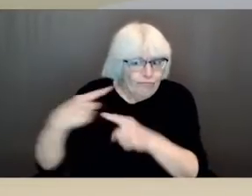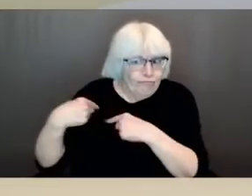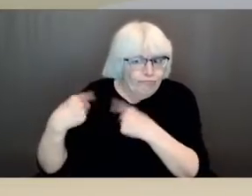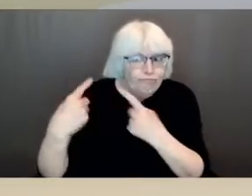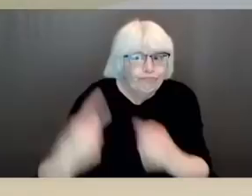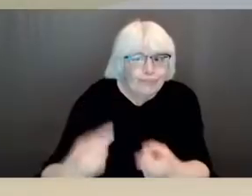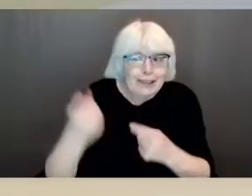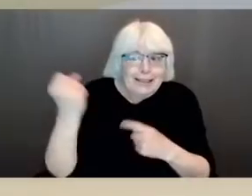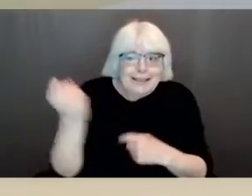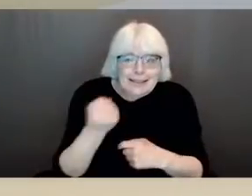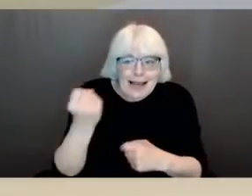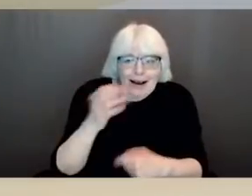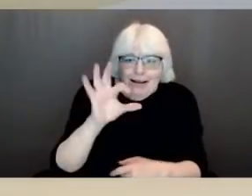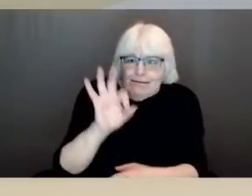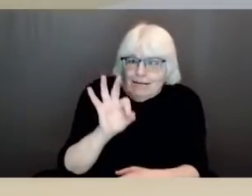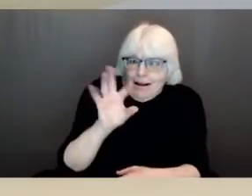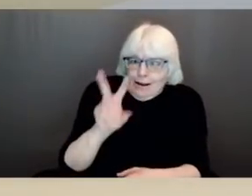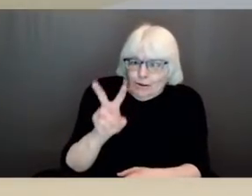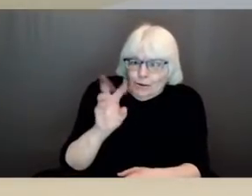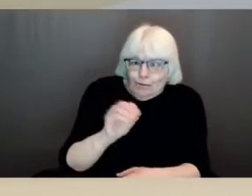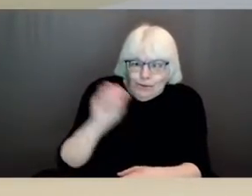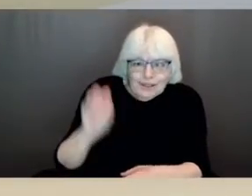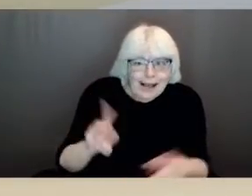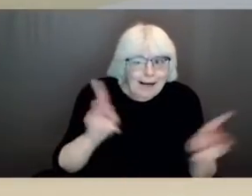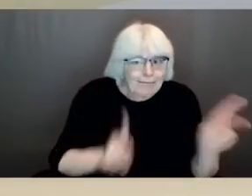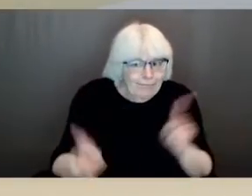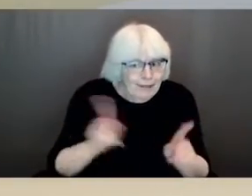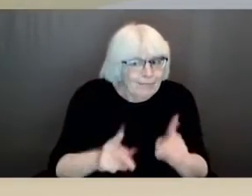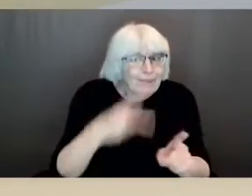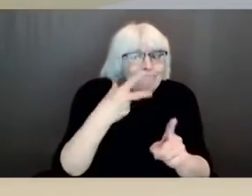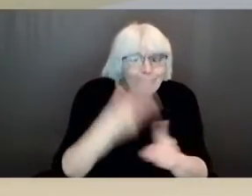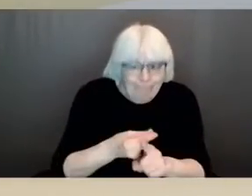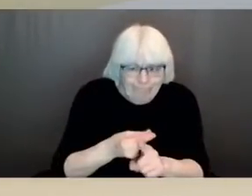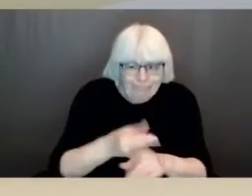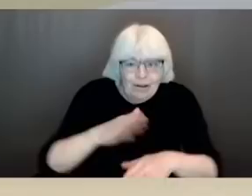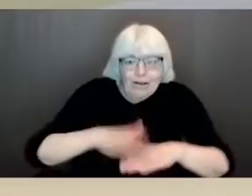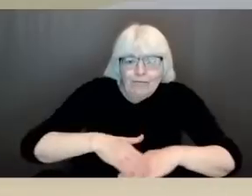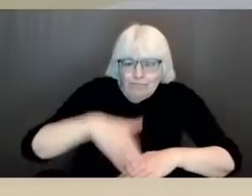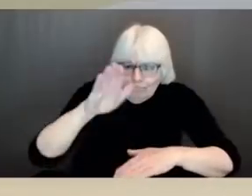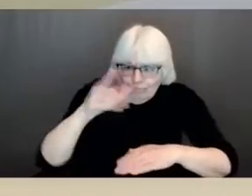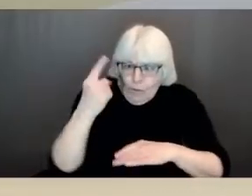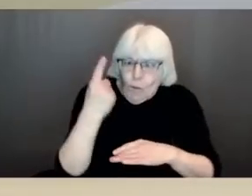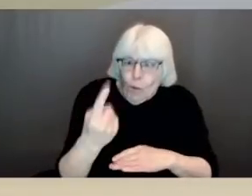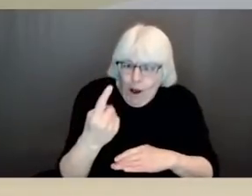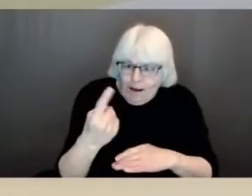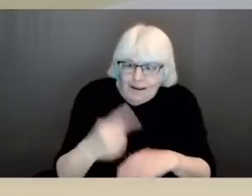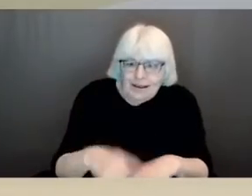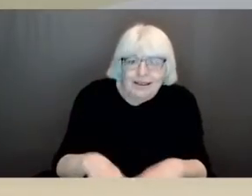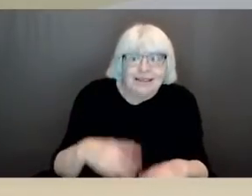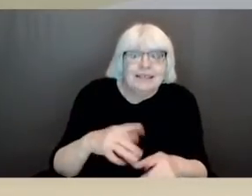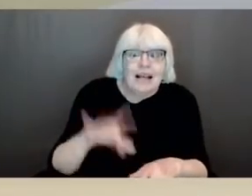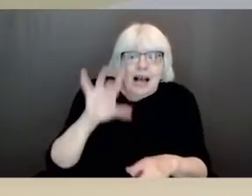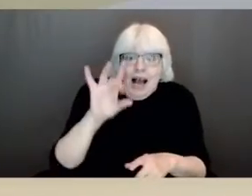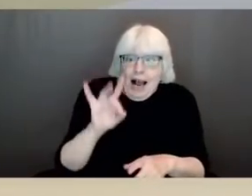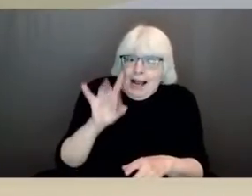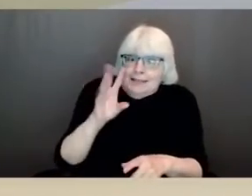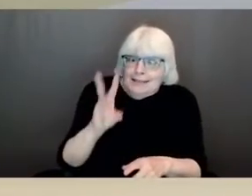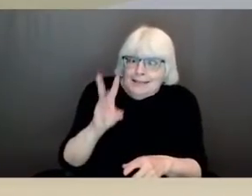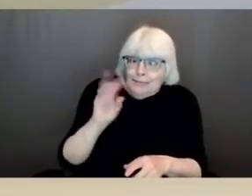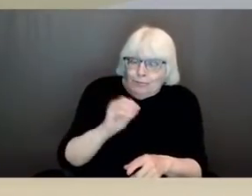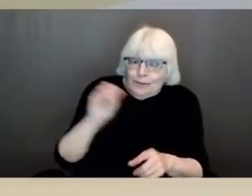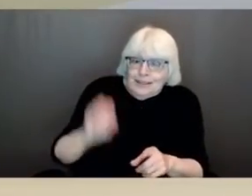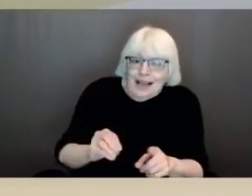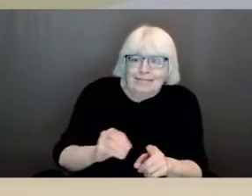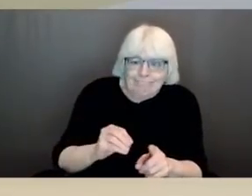of eligible residents have received at least 1 dose, and 86.7% of eligible islanders